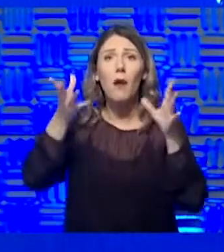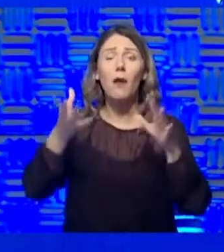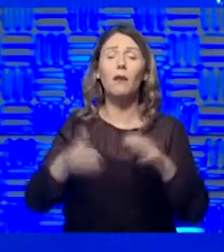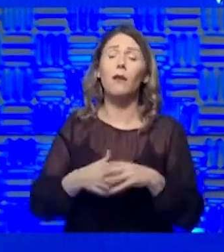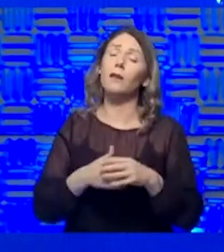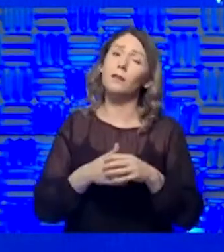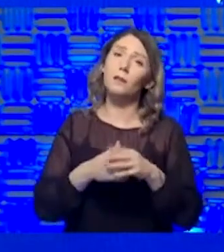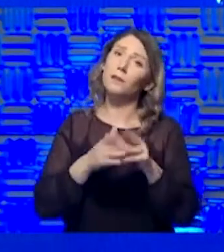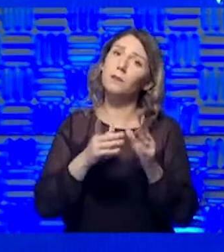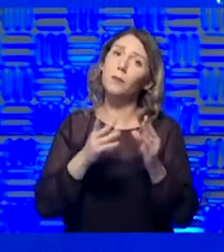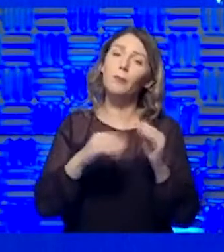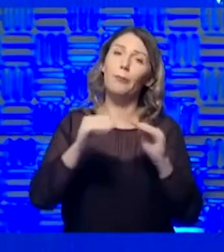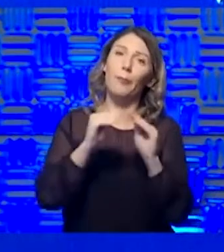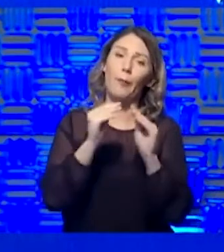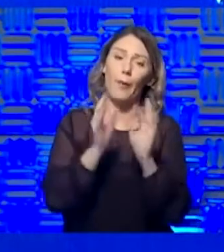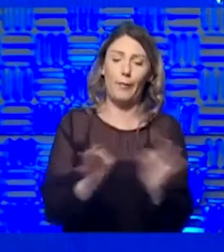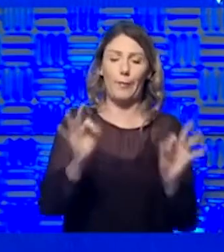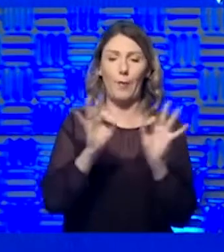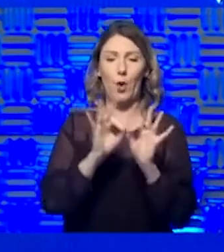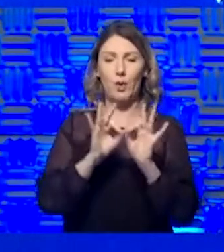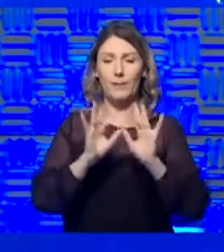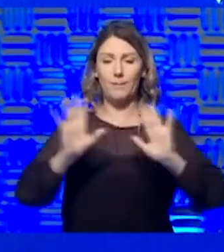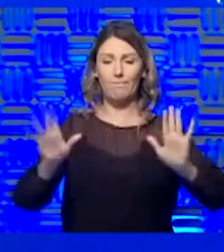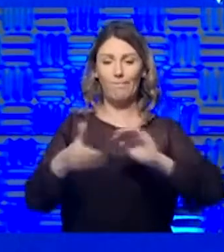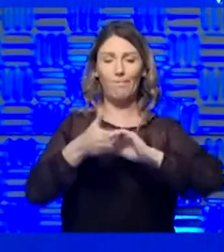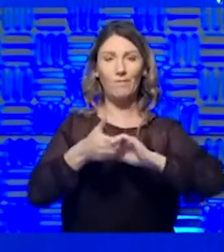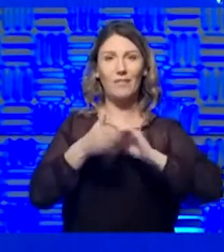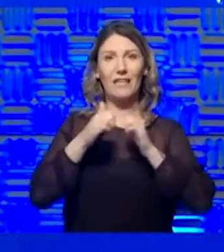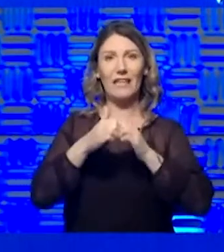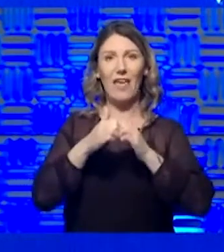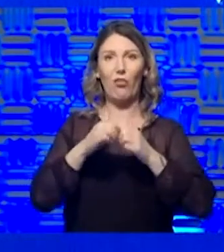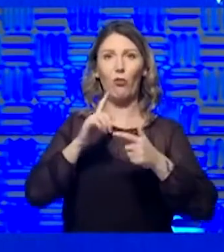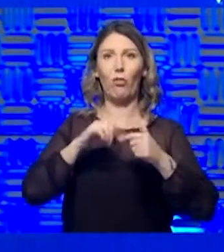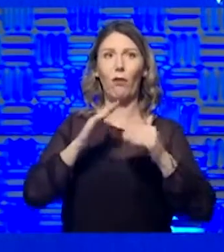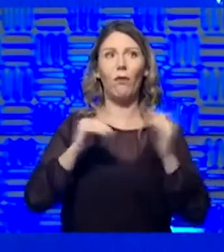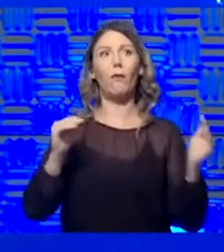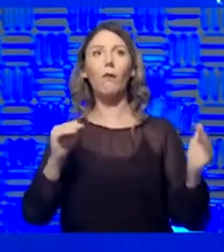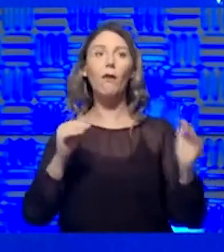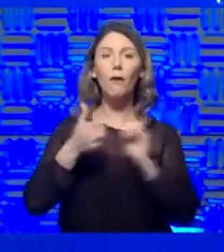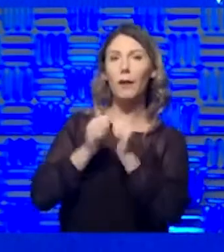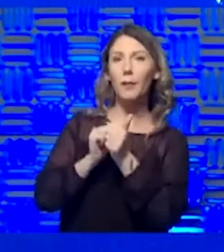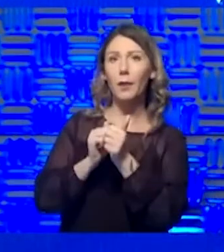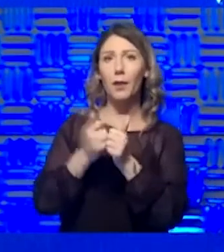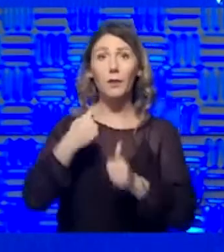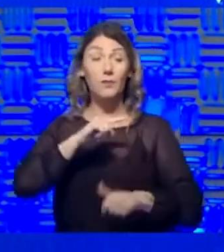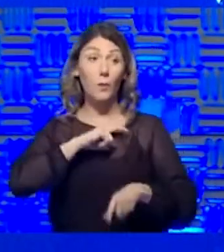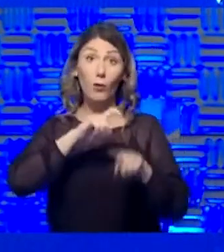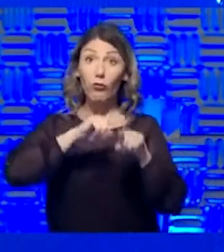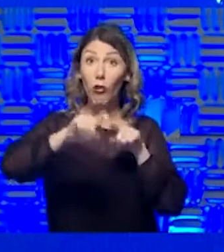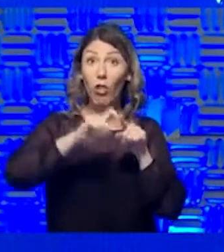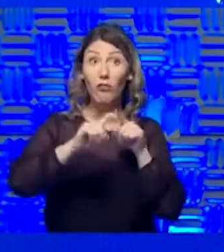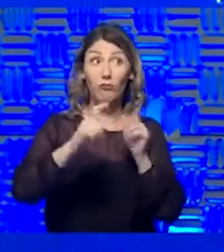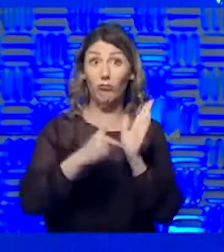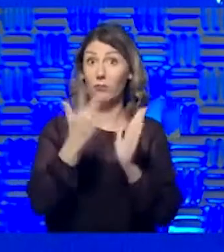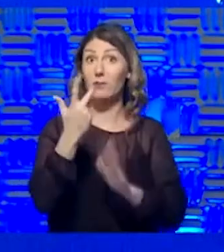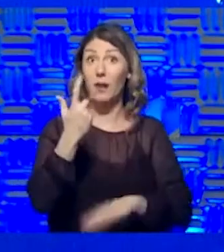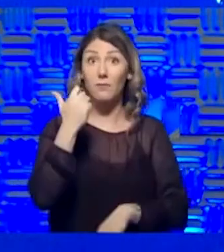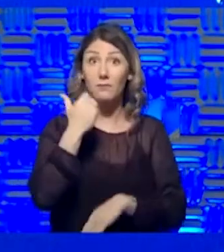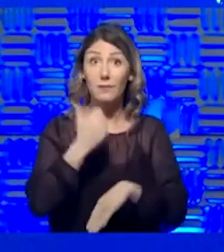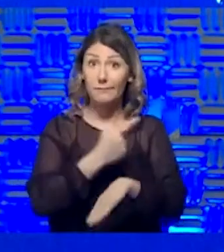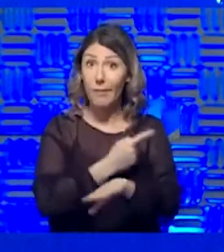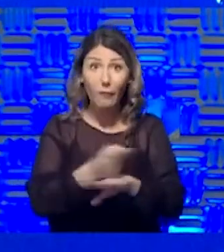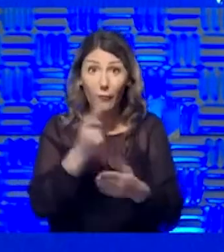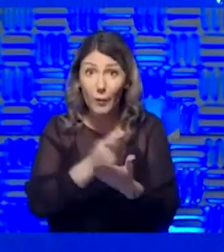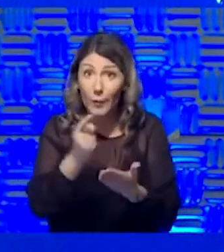important to work together than it is to work apart. And so we've had calls 3 times a week just to touch base about how things are going at